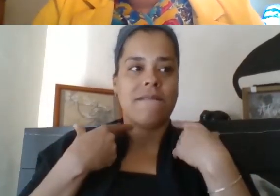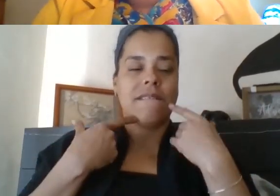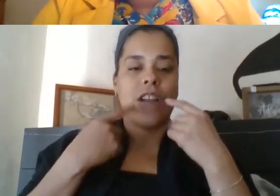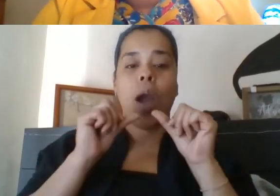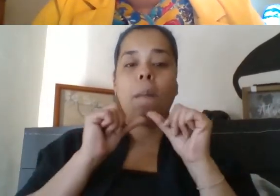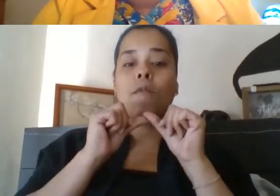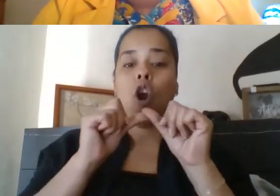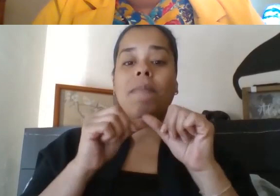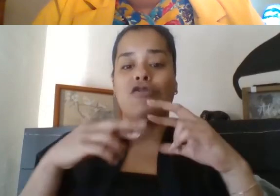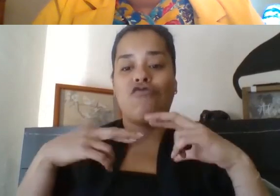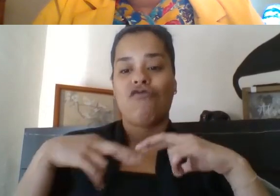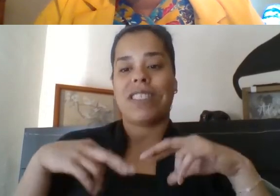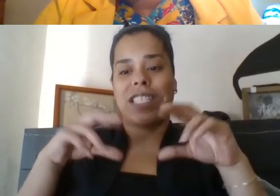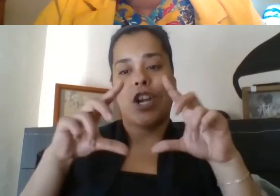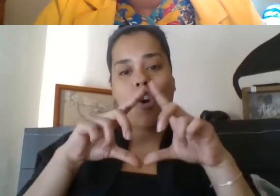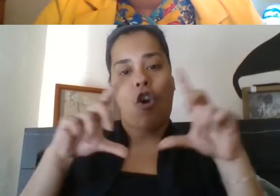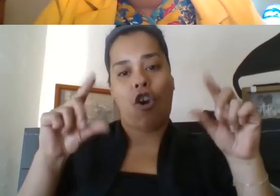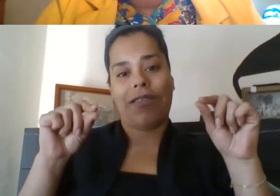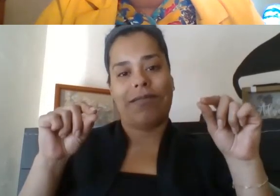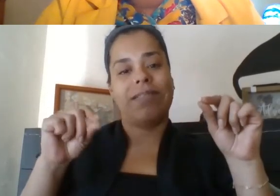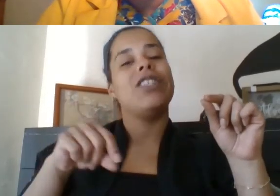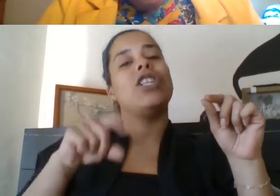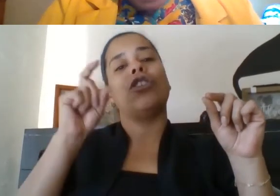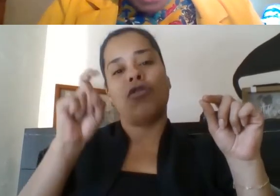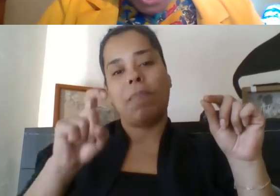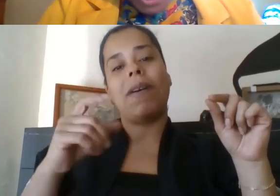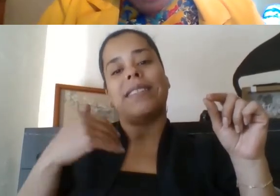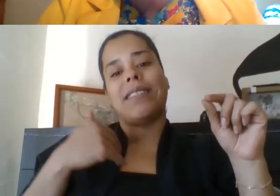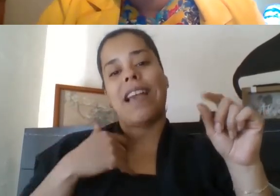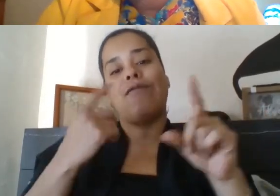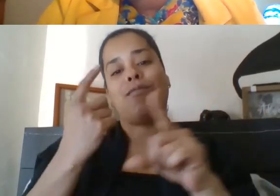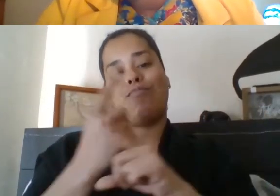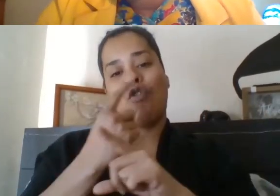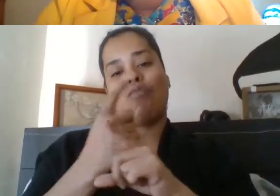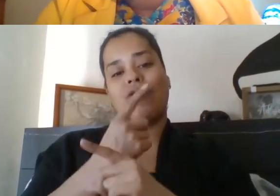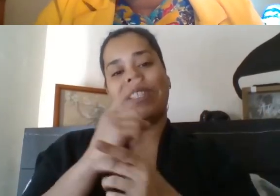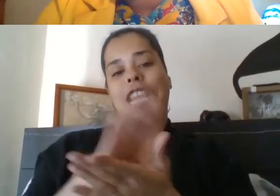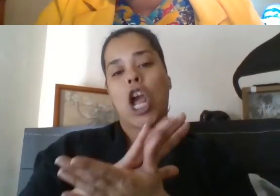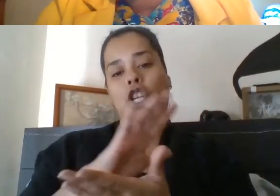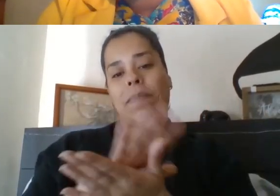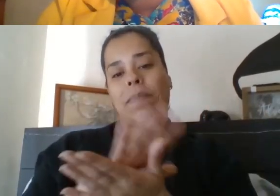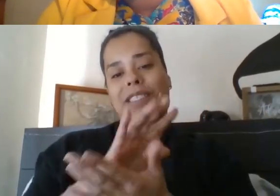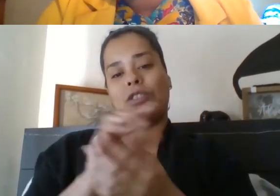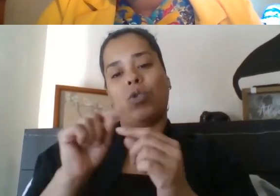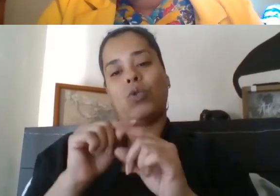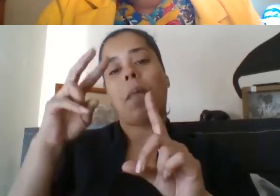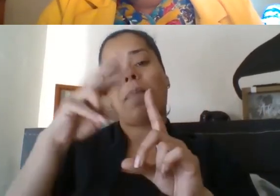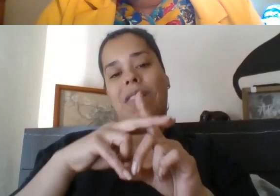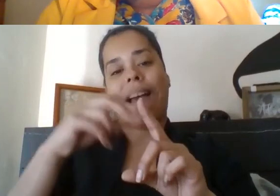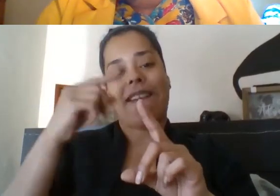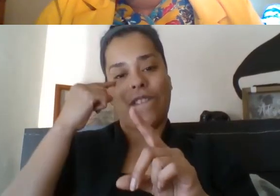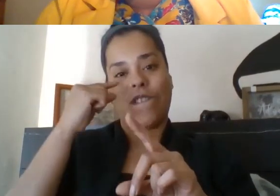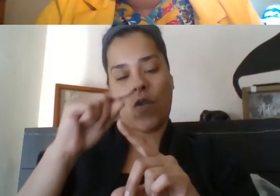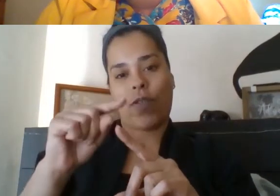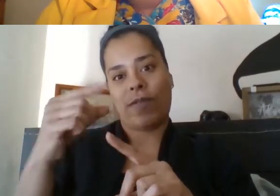card. You need to have the appropriate documentation in order to apply for a lot of these benefits.